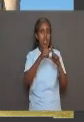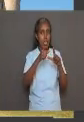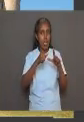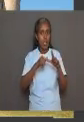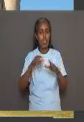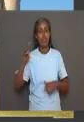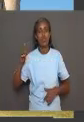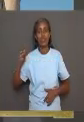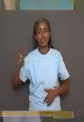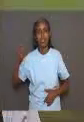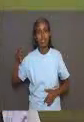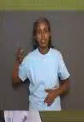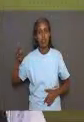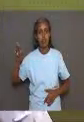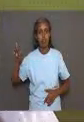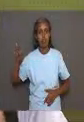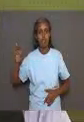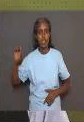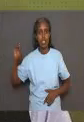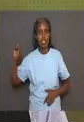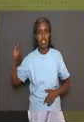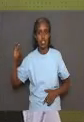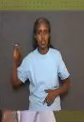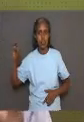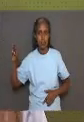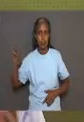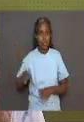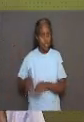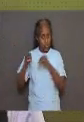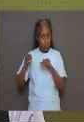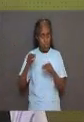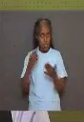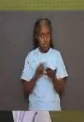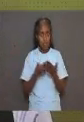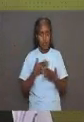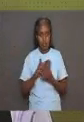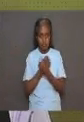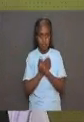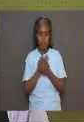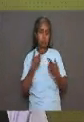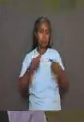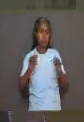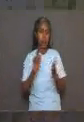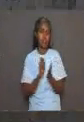of depression. Students, I would like you to try an example.